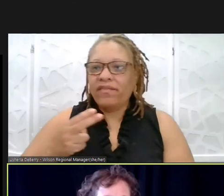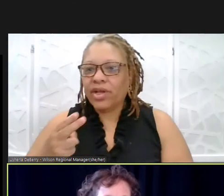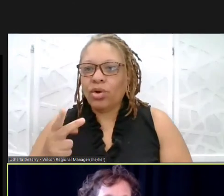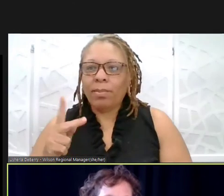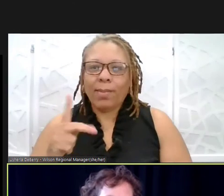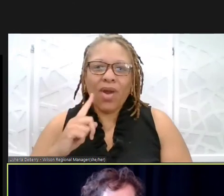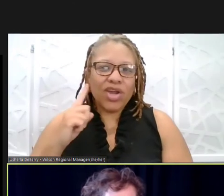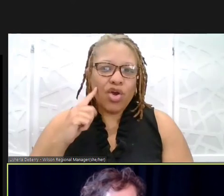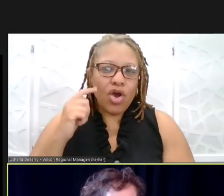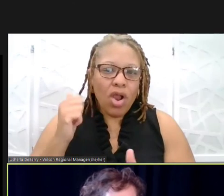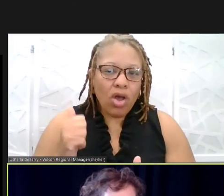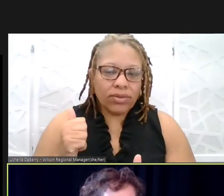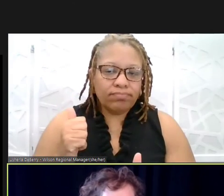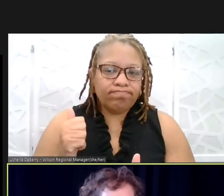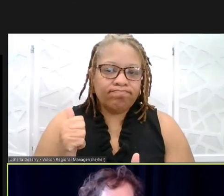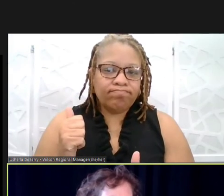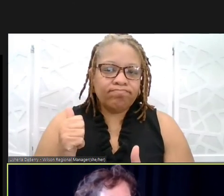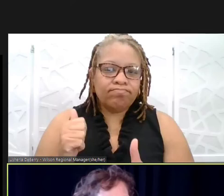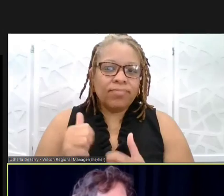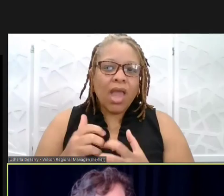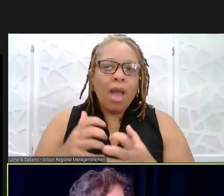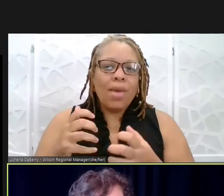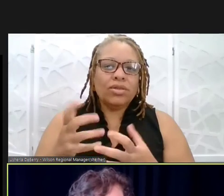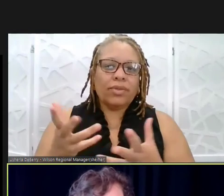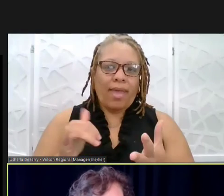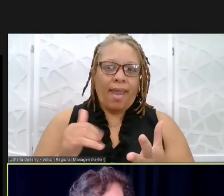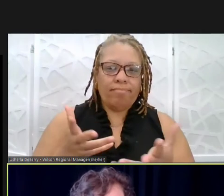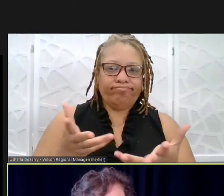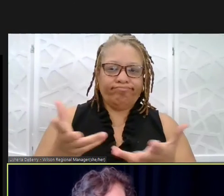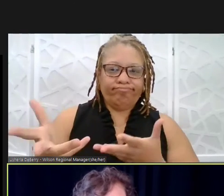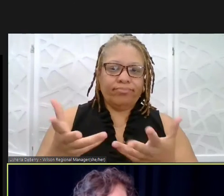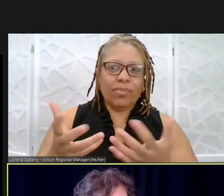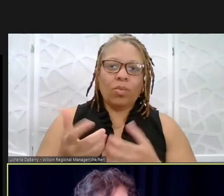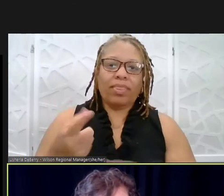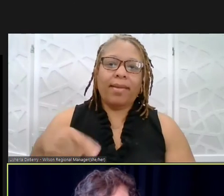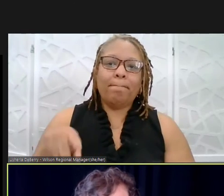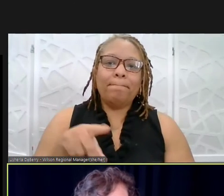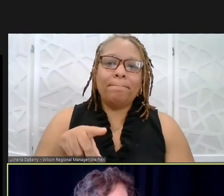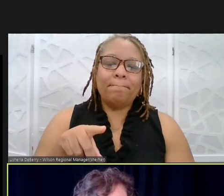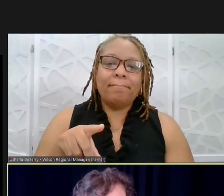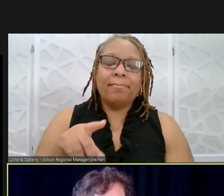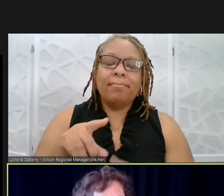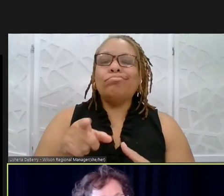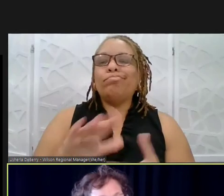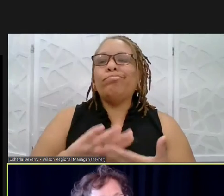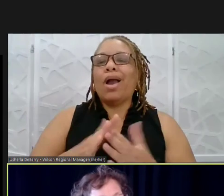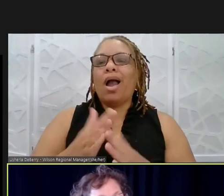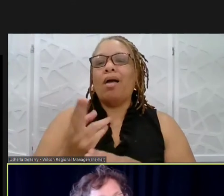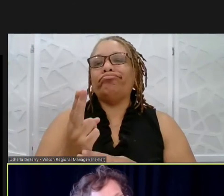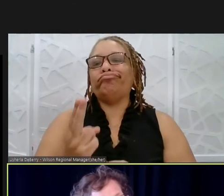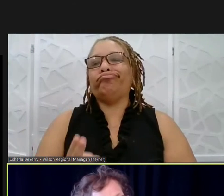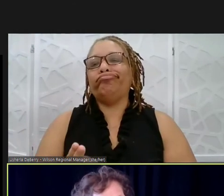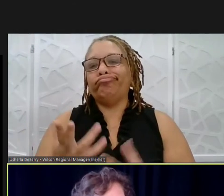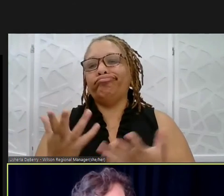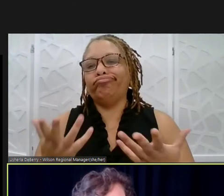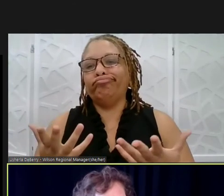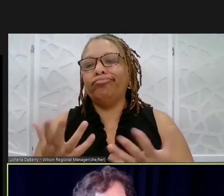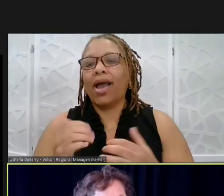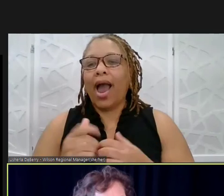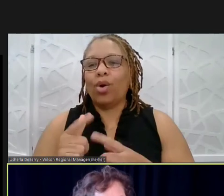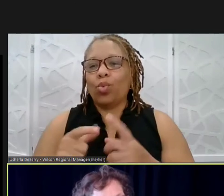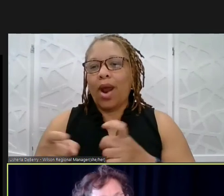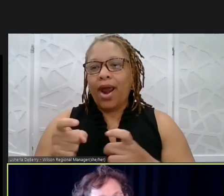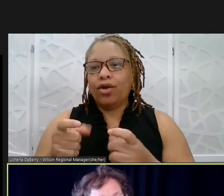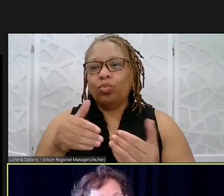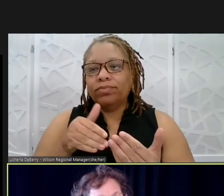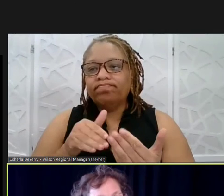And as in an organization, I don't know how many interactions you have with people who are hearing loss, but you might have a lot of communication